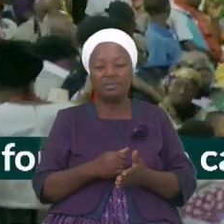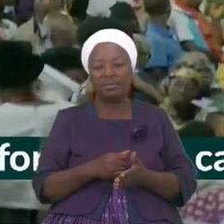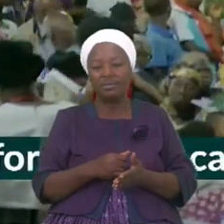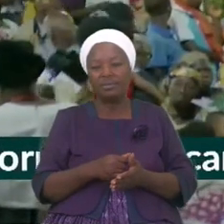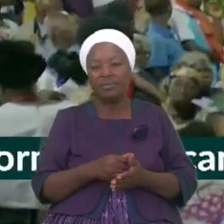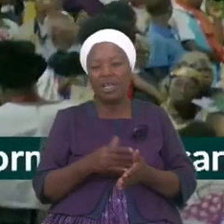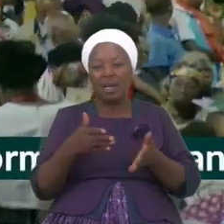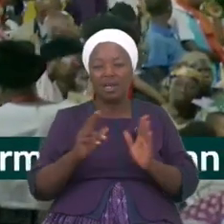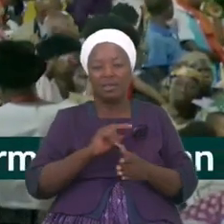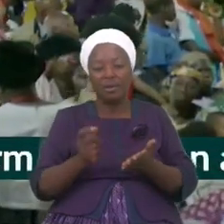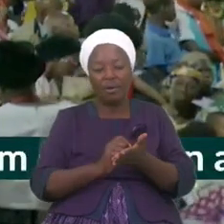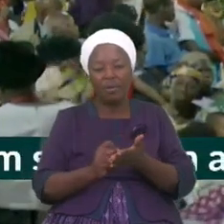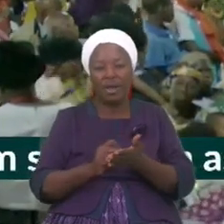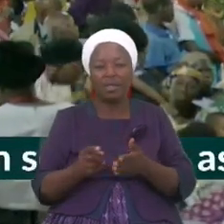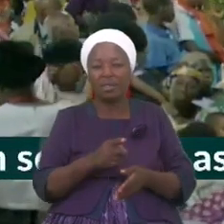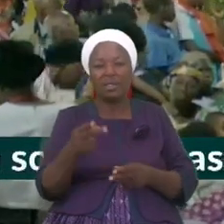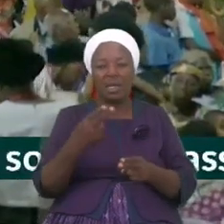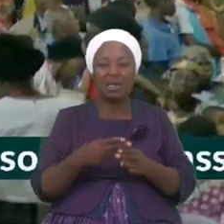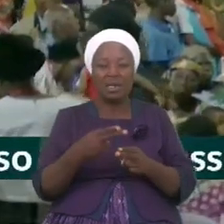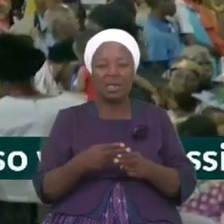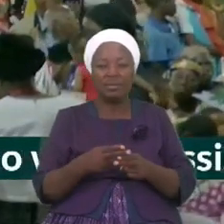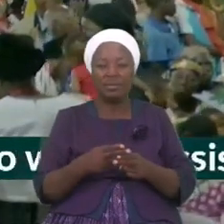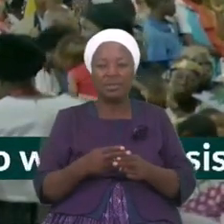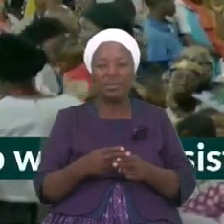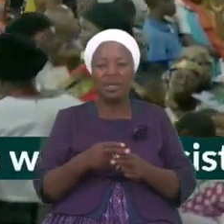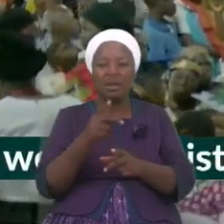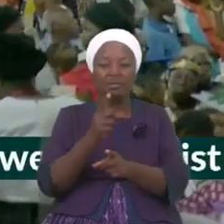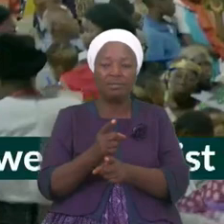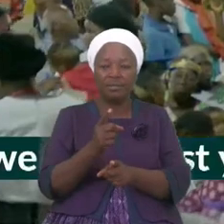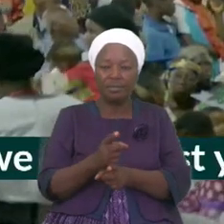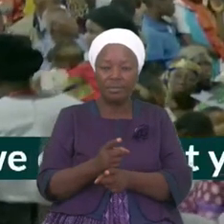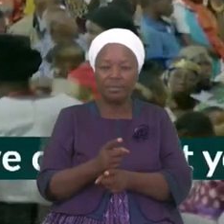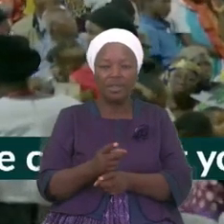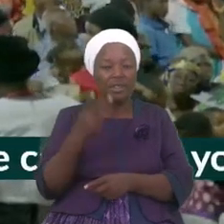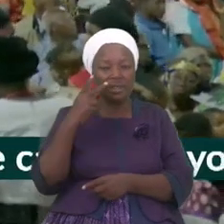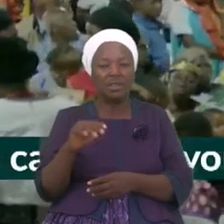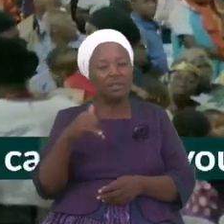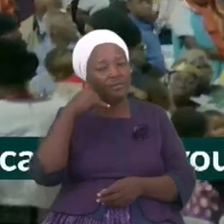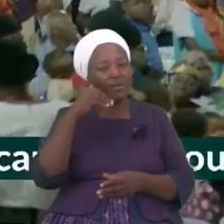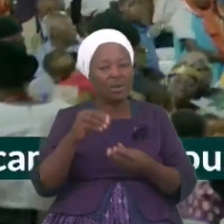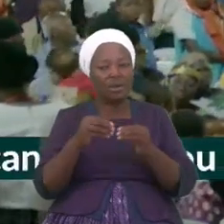correctly, their address. Look at the phone numbers, 11 digit.